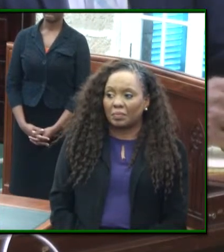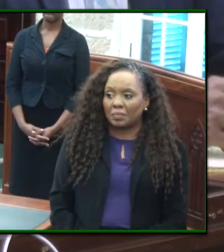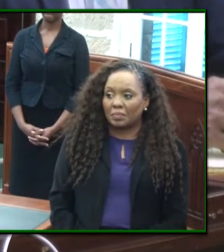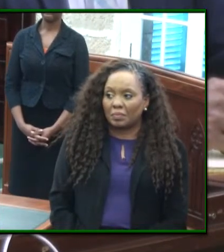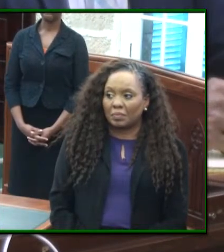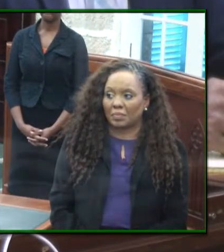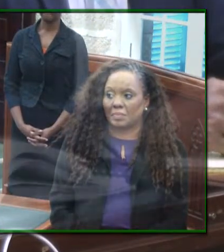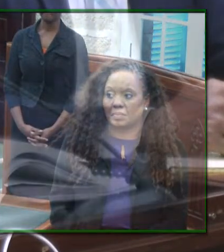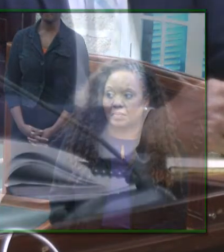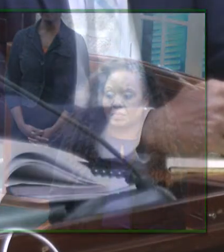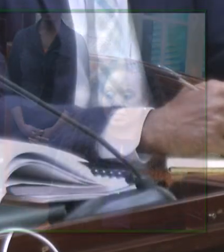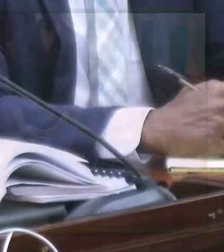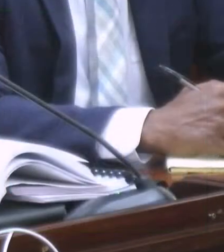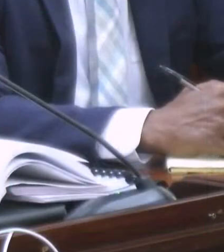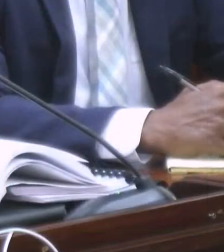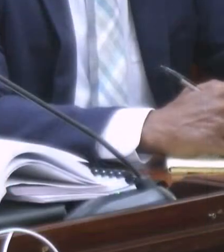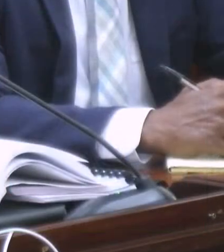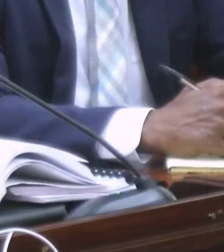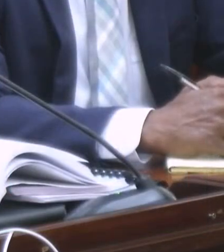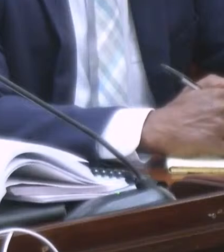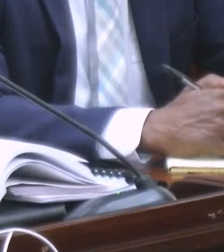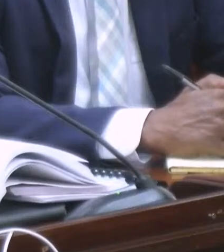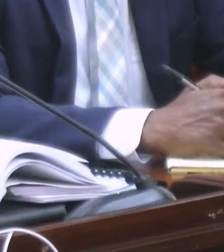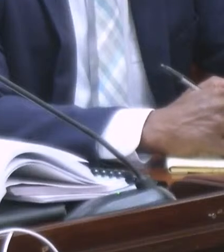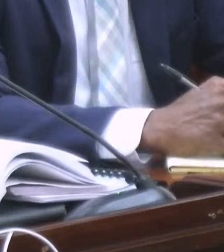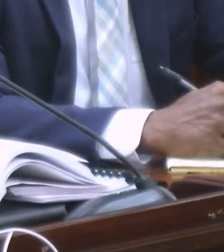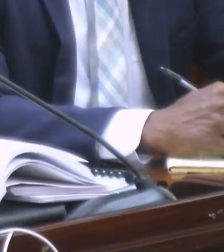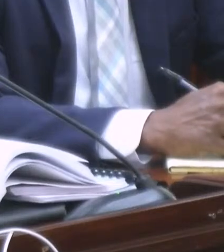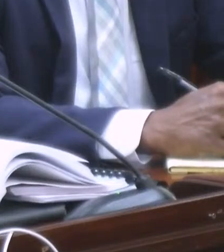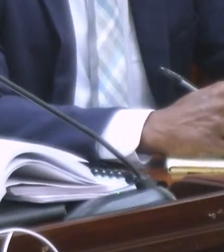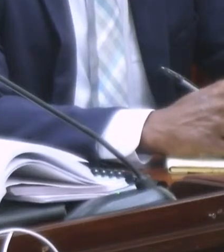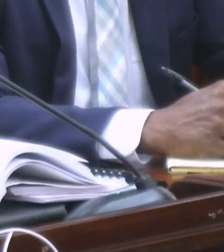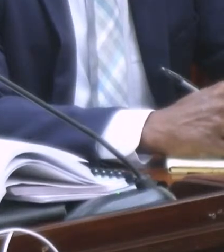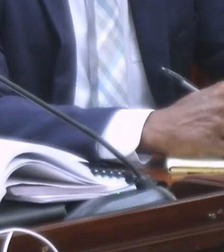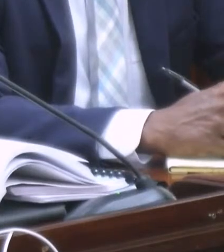estimates that have been laid before Parliament.